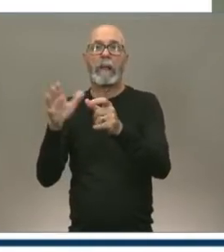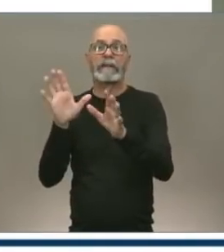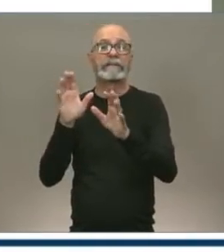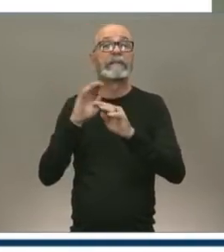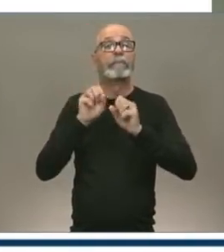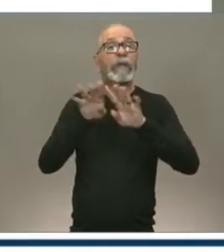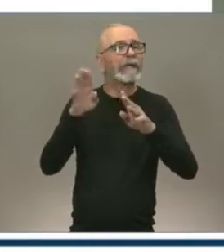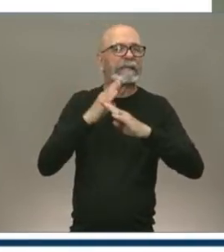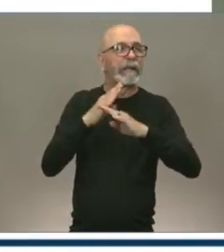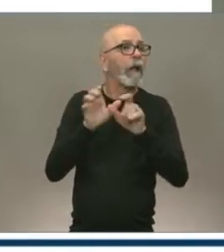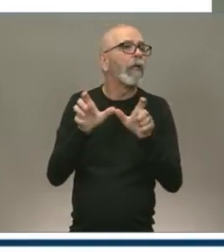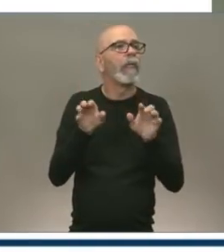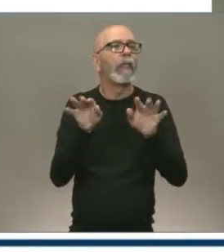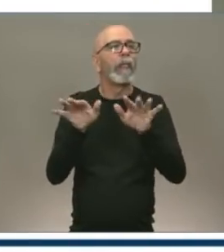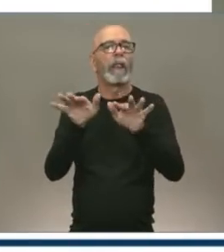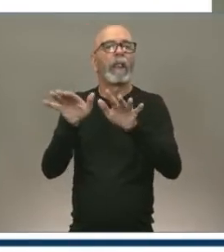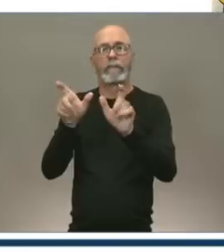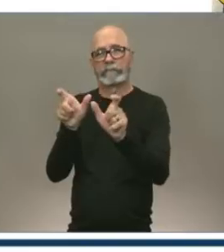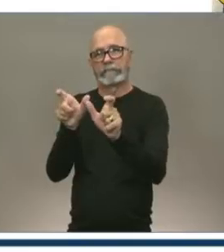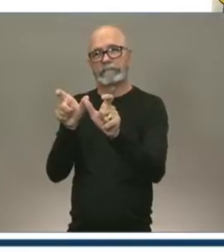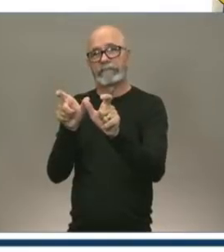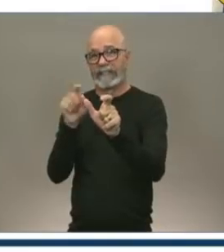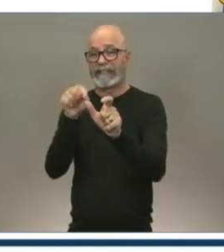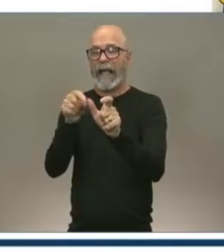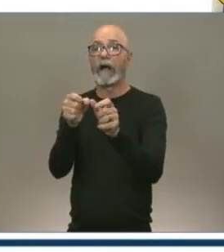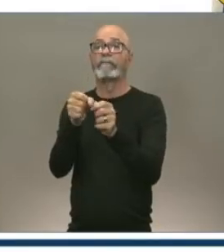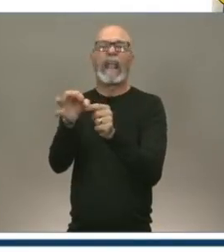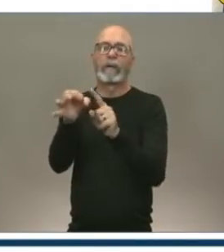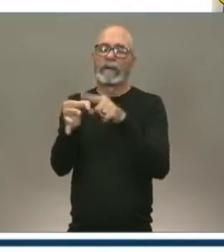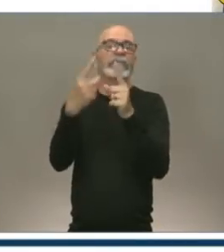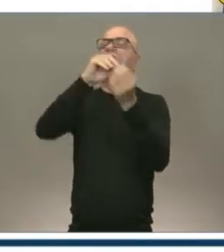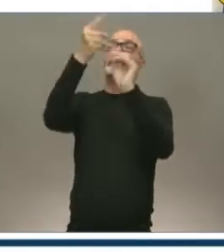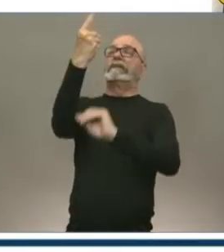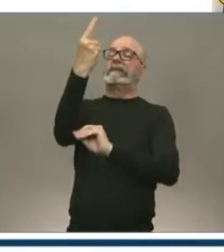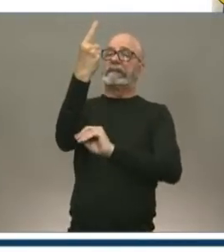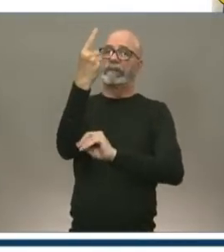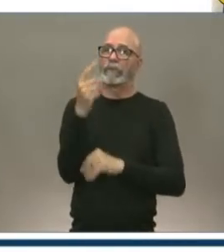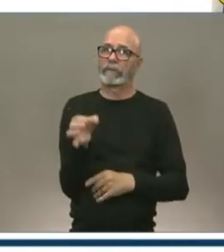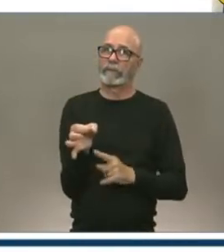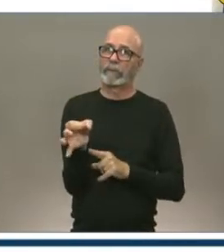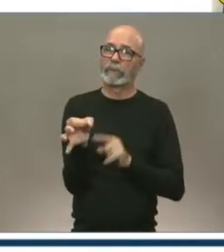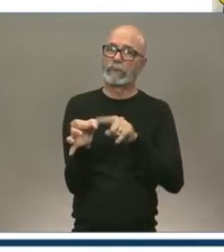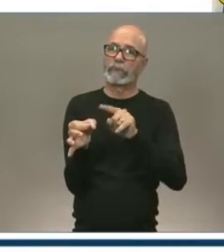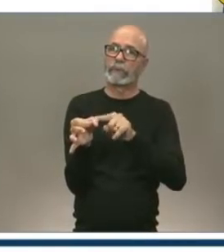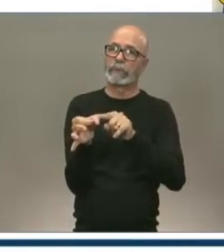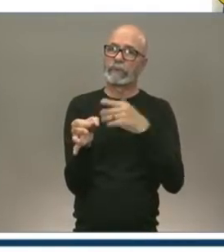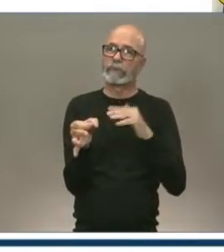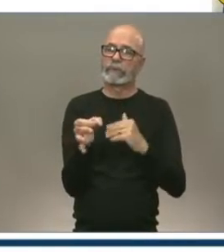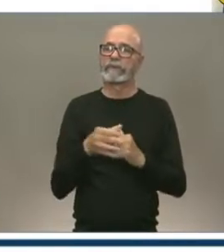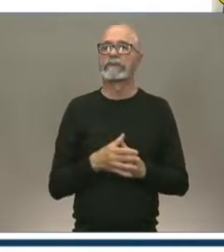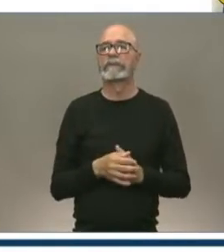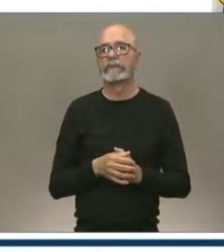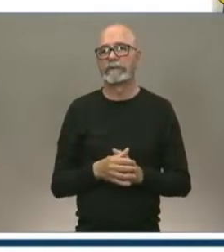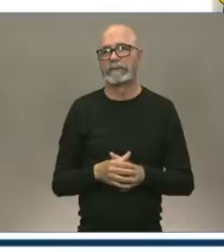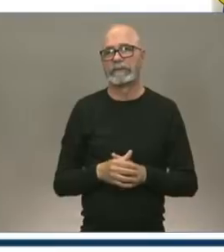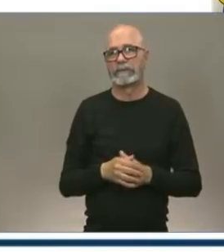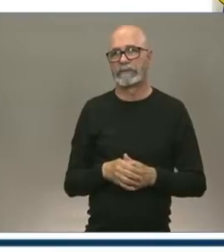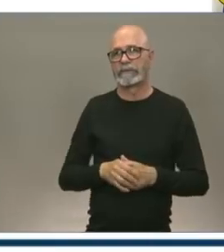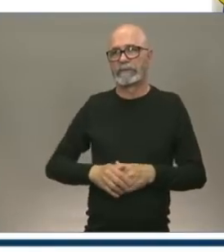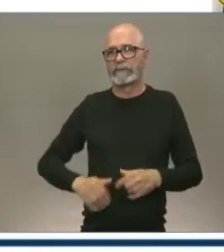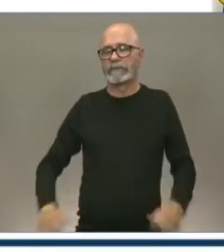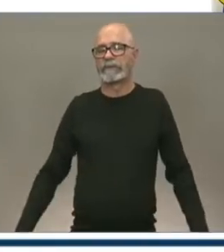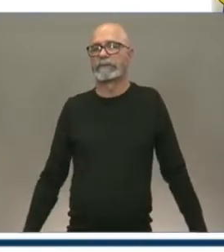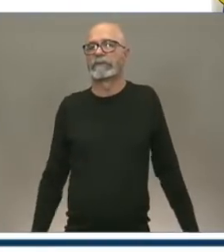of these variant strains. Go ahead with your follow-up, Natasha. Thank you. I know the vaccine is starting to